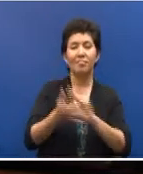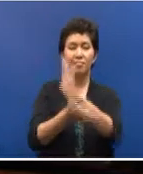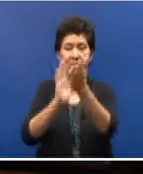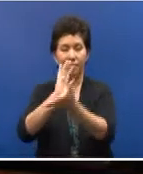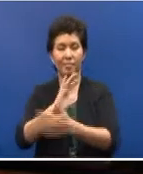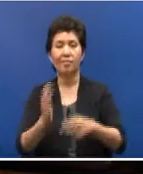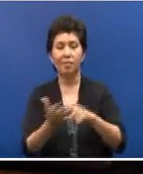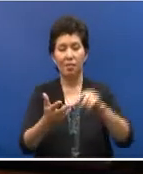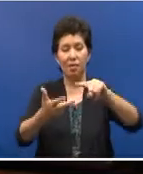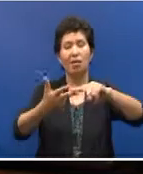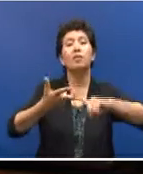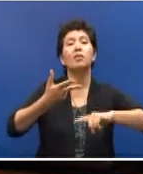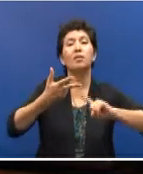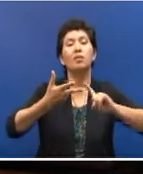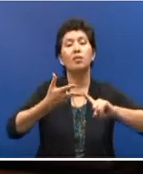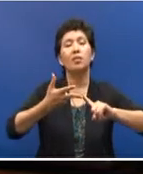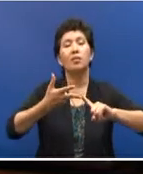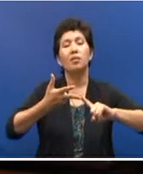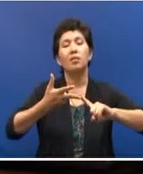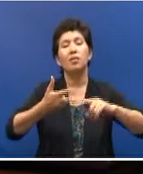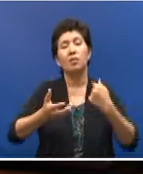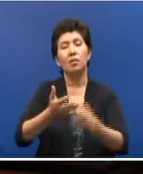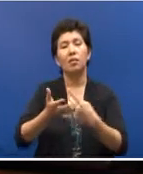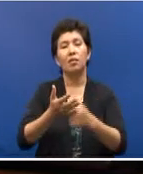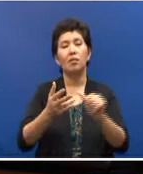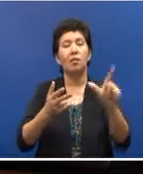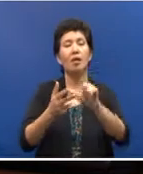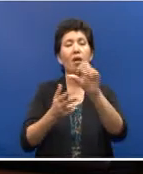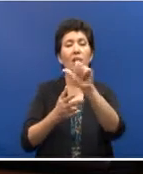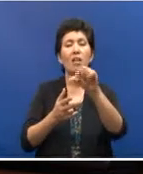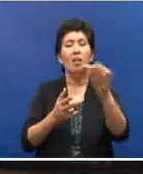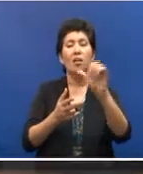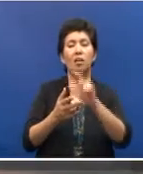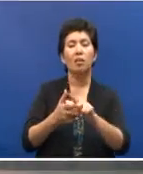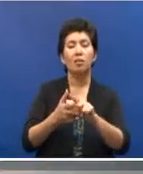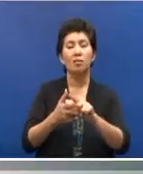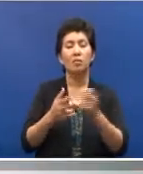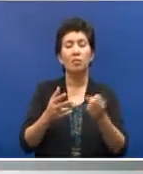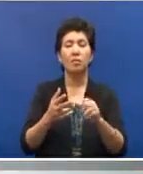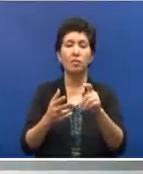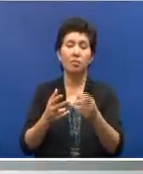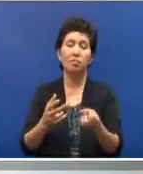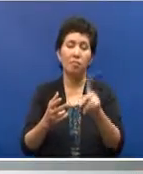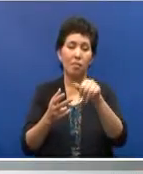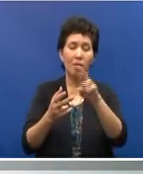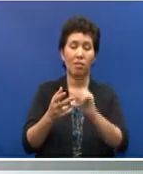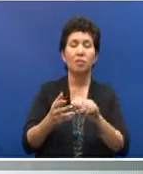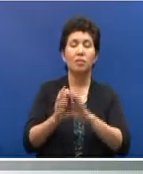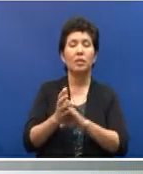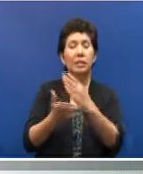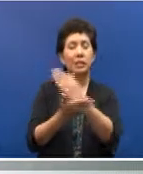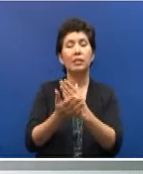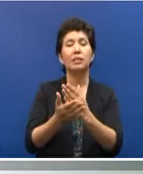And the other one, which is due to legal protections of minorities. Okay, so in some